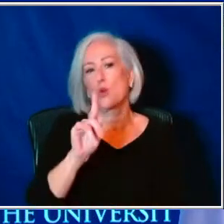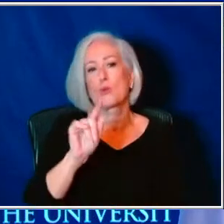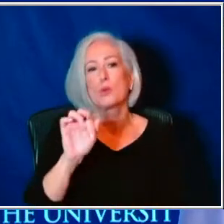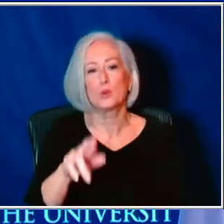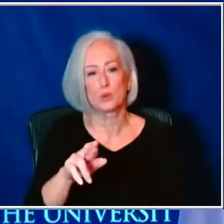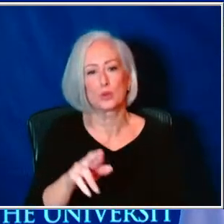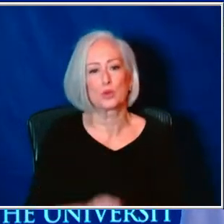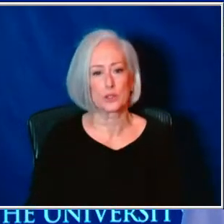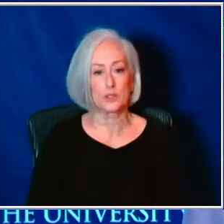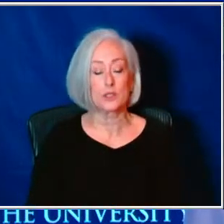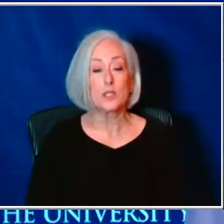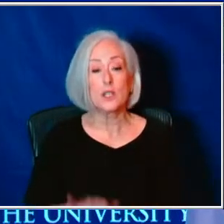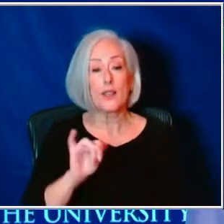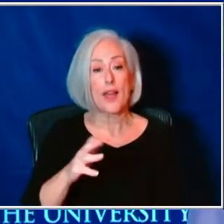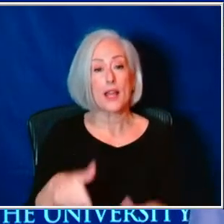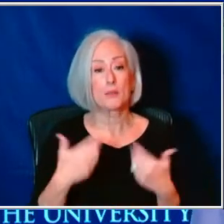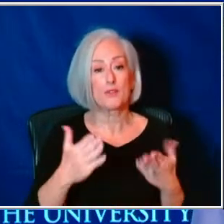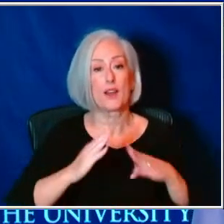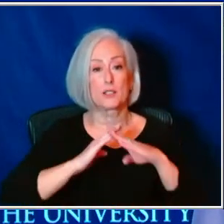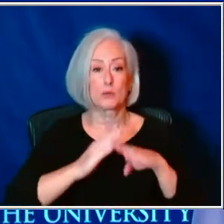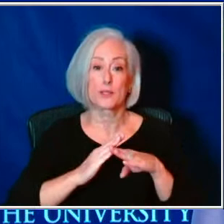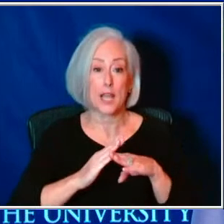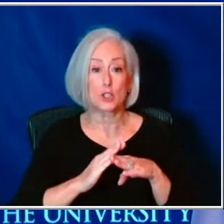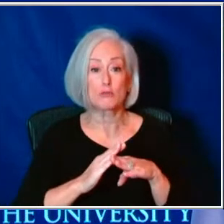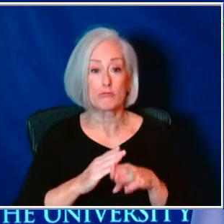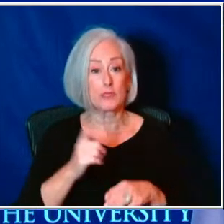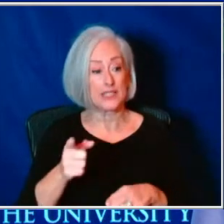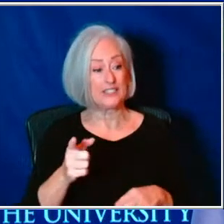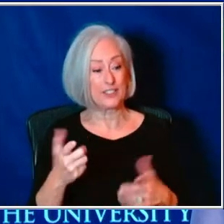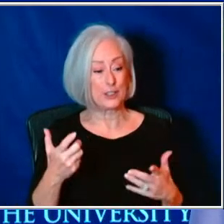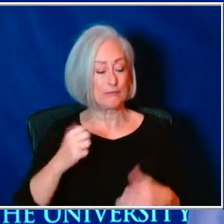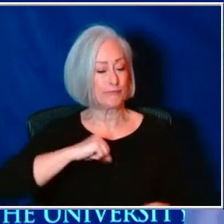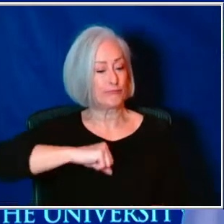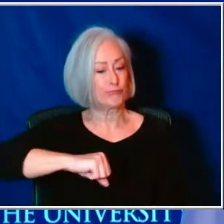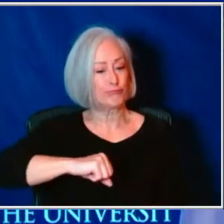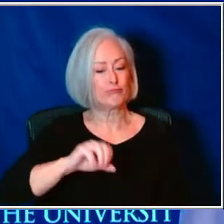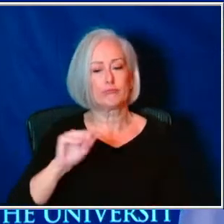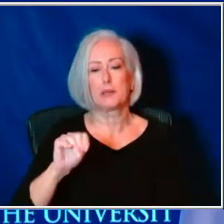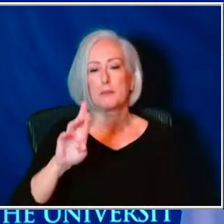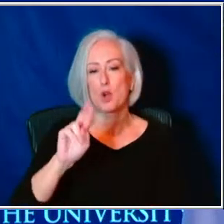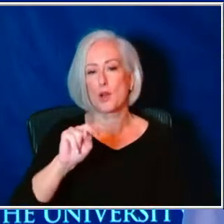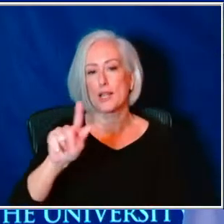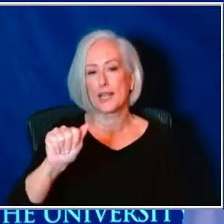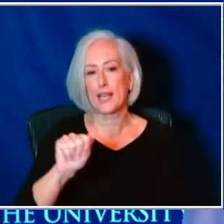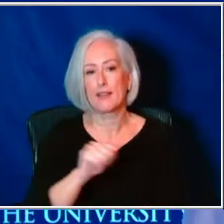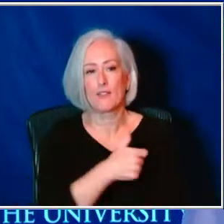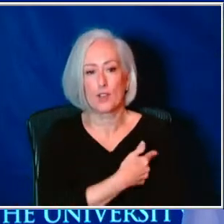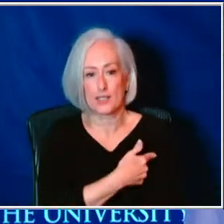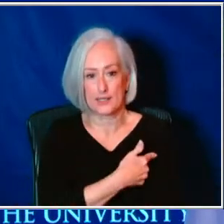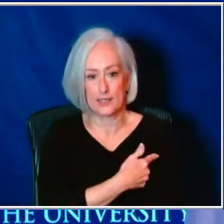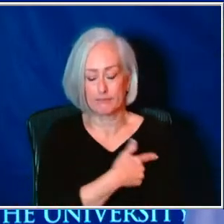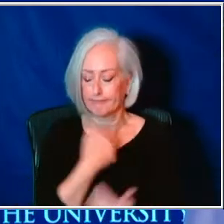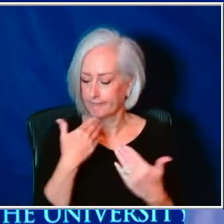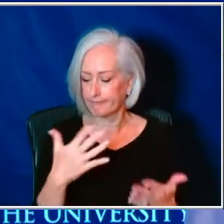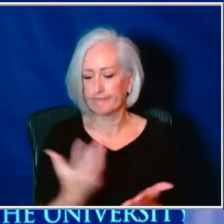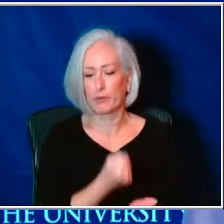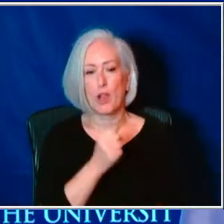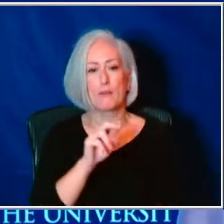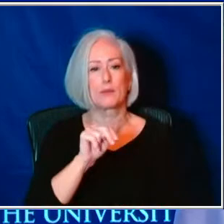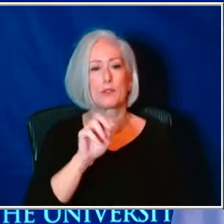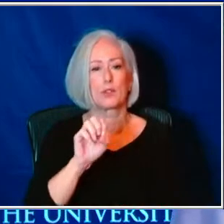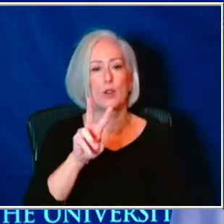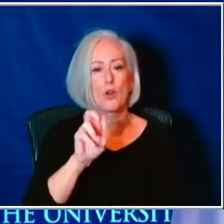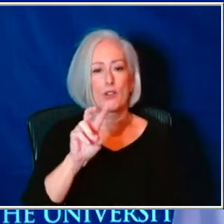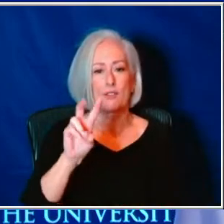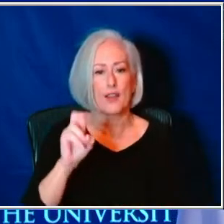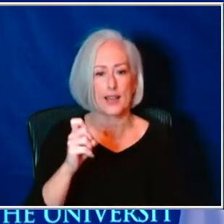does provide protection. And so, if you are reluctant to get the mRNA vaccines, I would certainly get the Novavax vaccine. It does